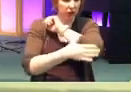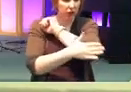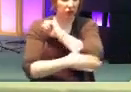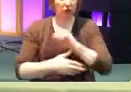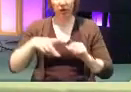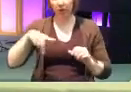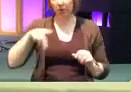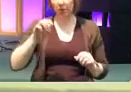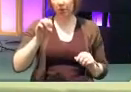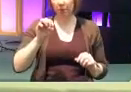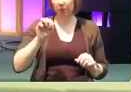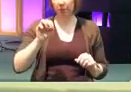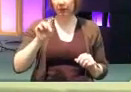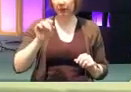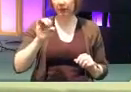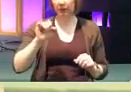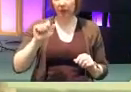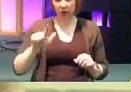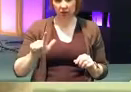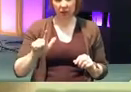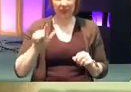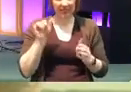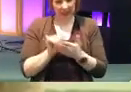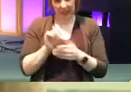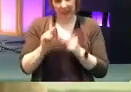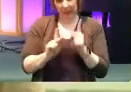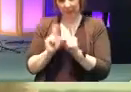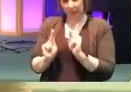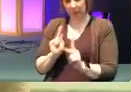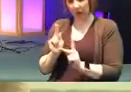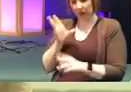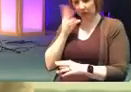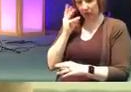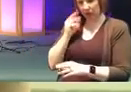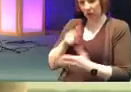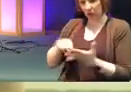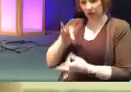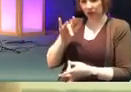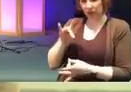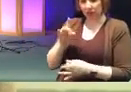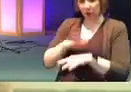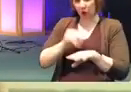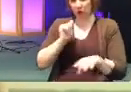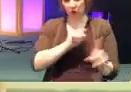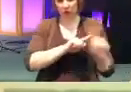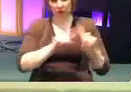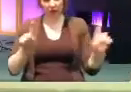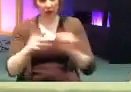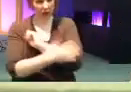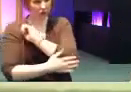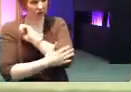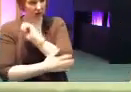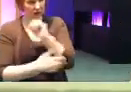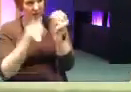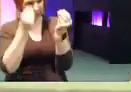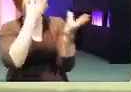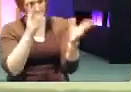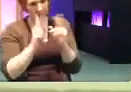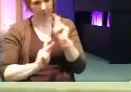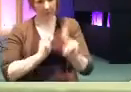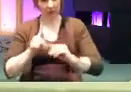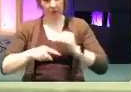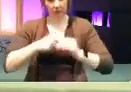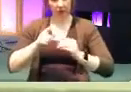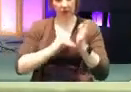Pentecostal missionaries, again, those that experienced the power of the Holy Spirit, called by God to go to other countries to tell people about Jesus.